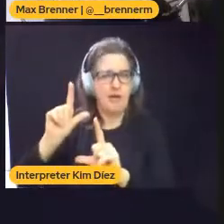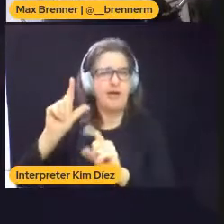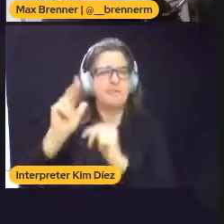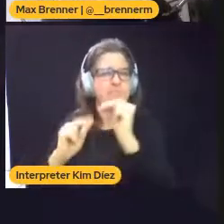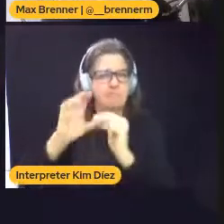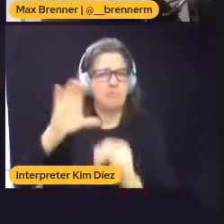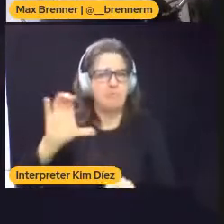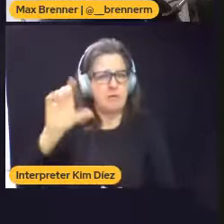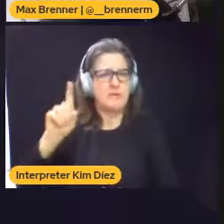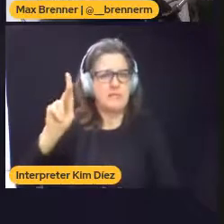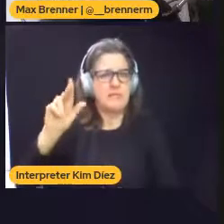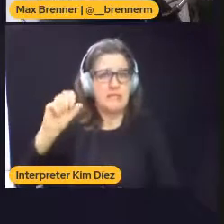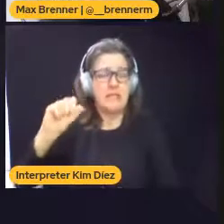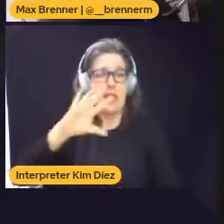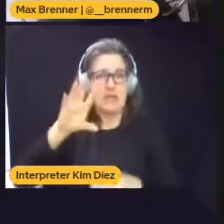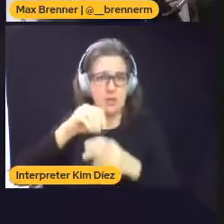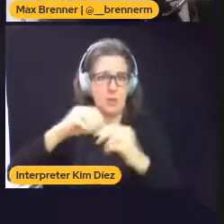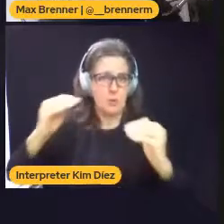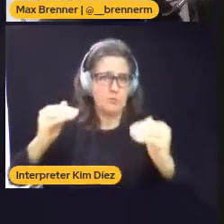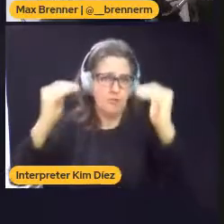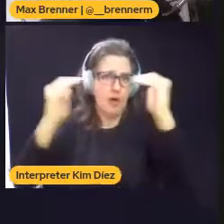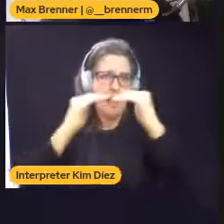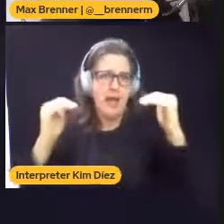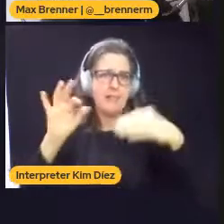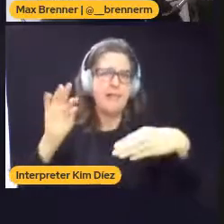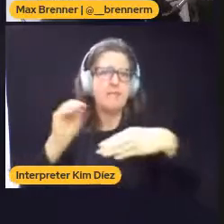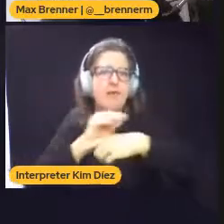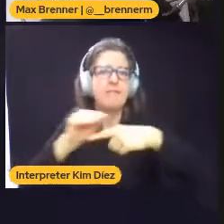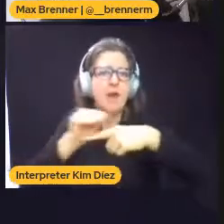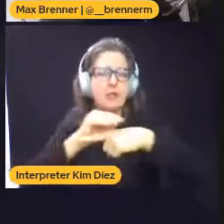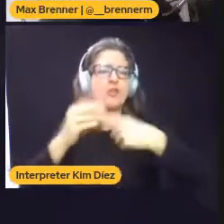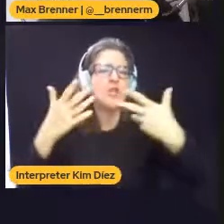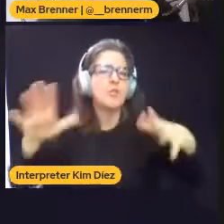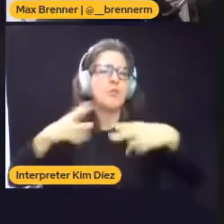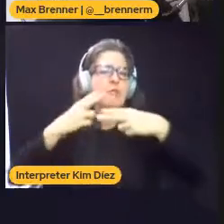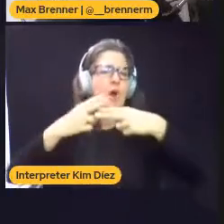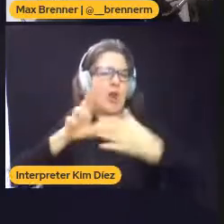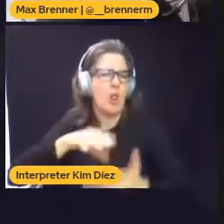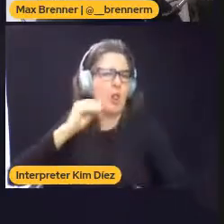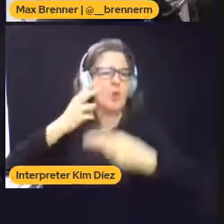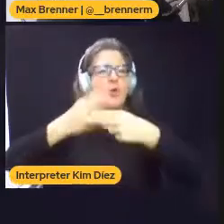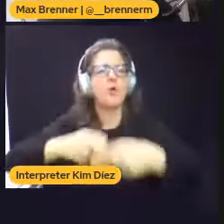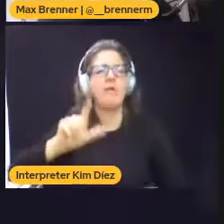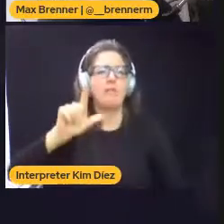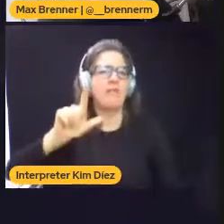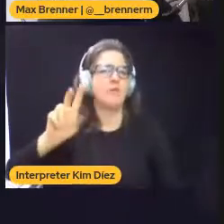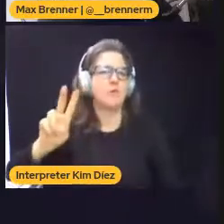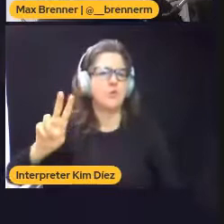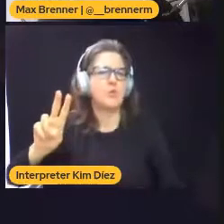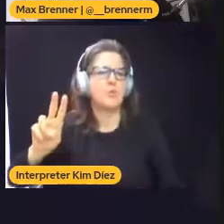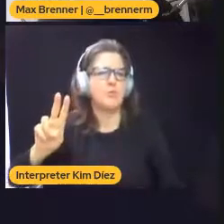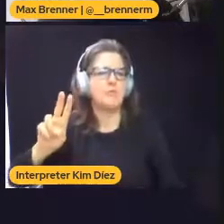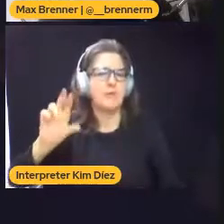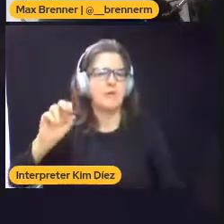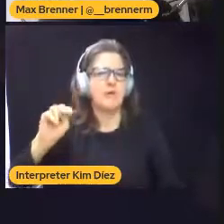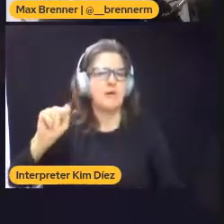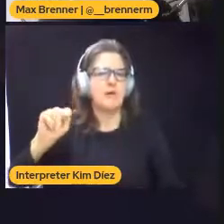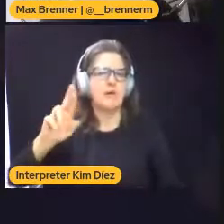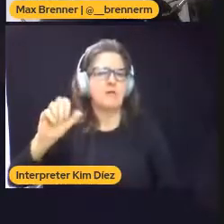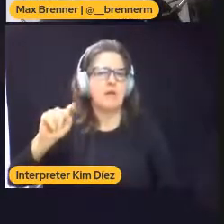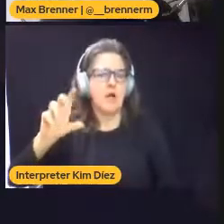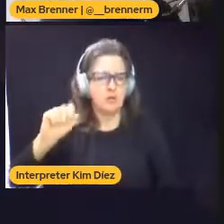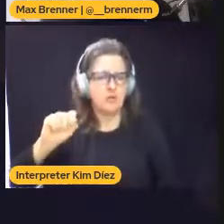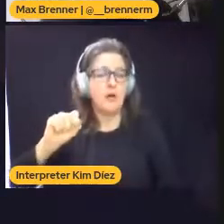objects and functions, which we already learned are called level two constructs. And it aims to simplify day-to-day use